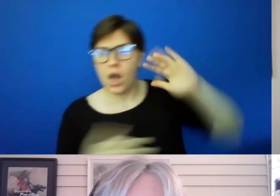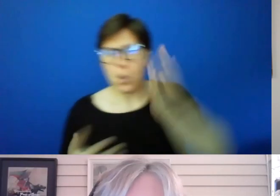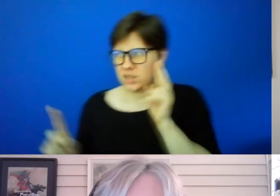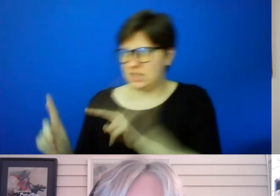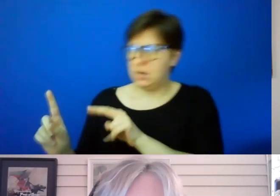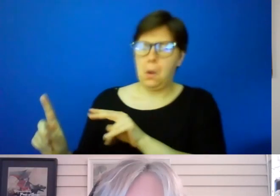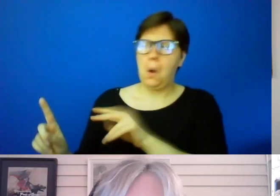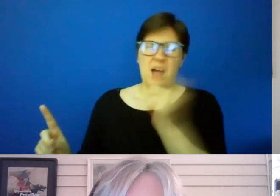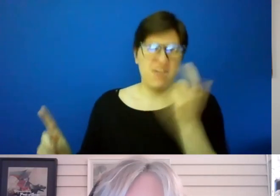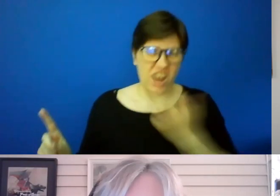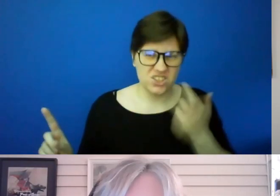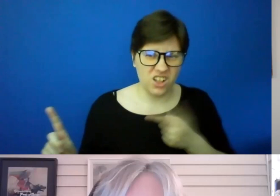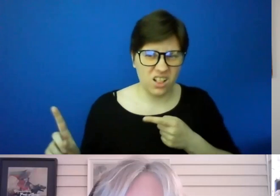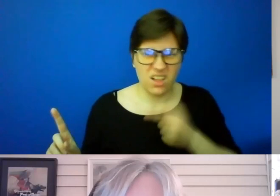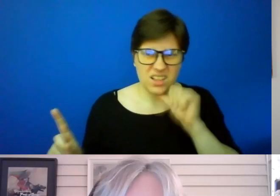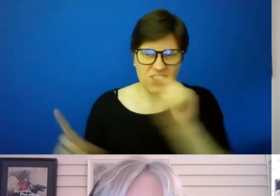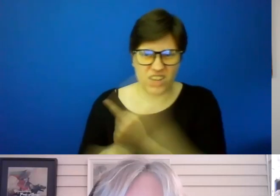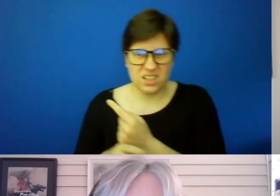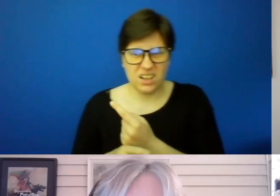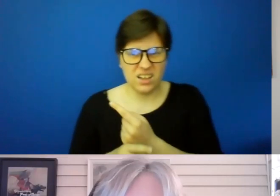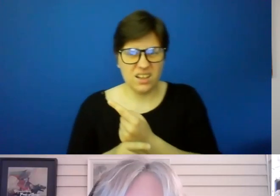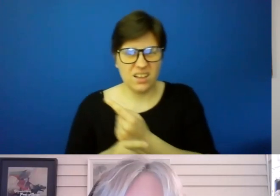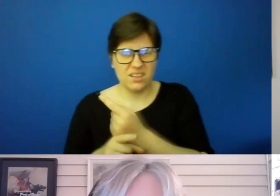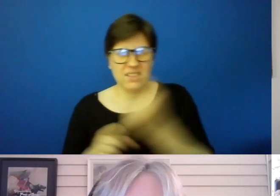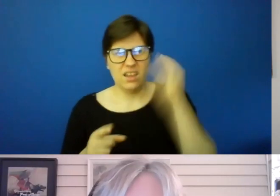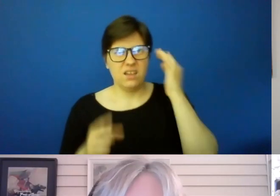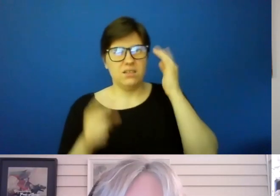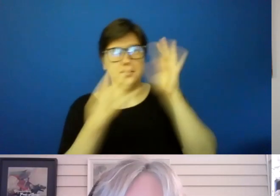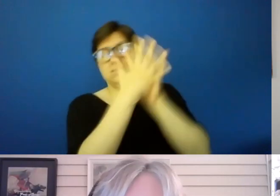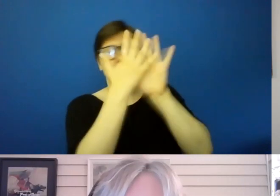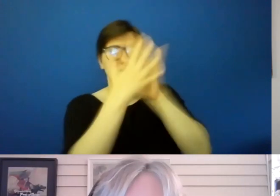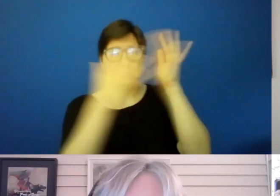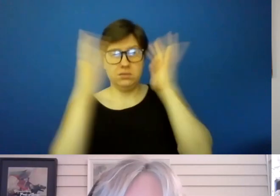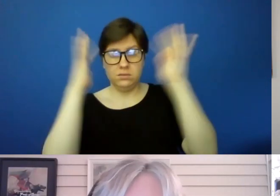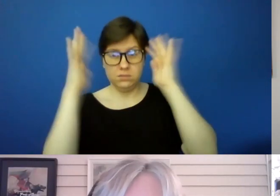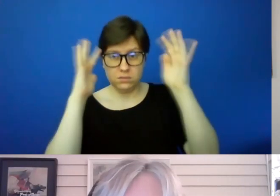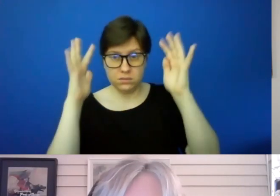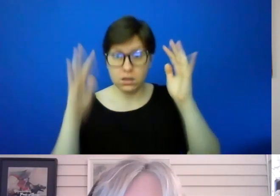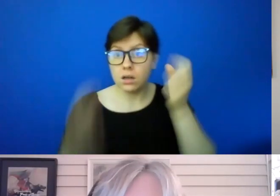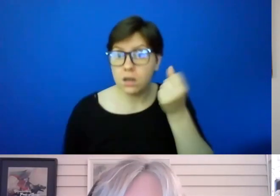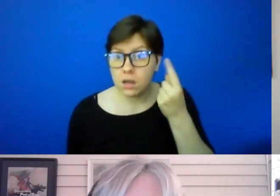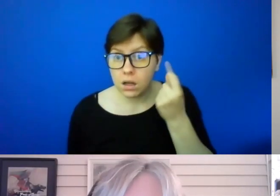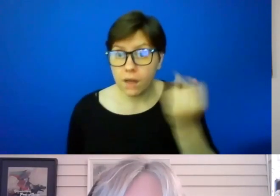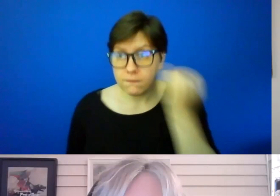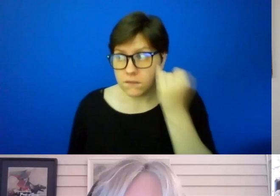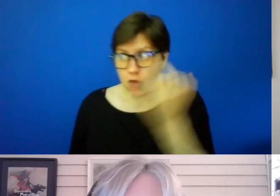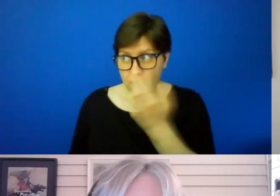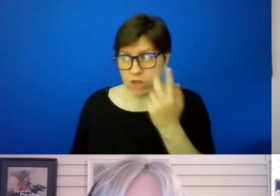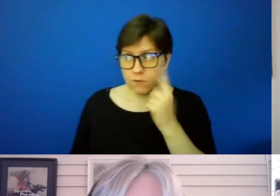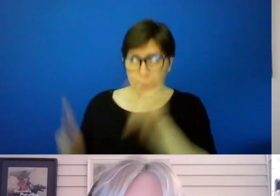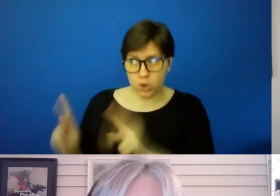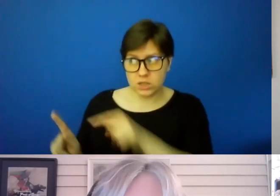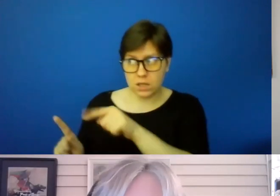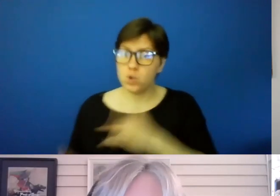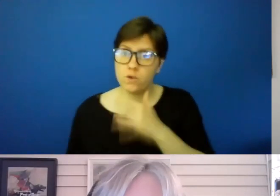But as long as the formulation of that it's rational for a person to feel